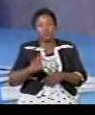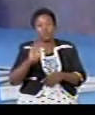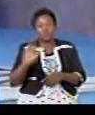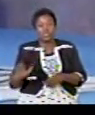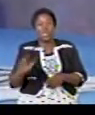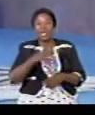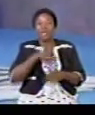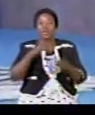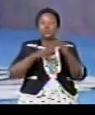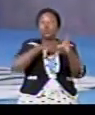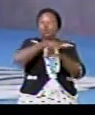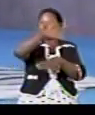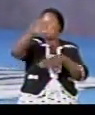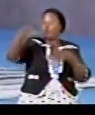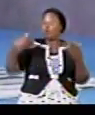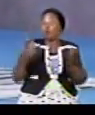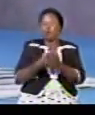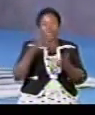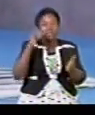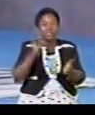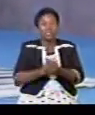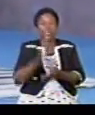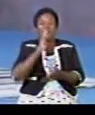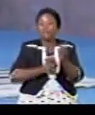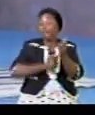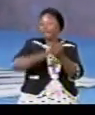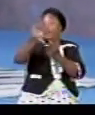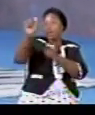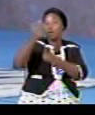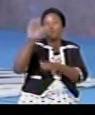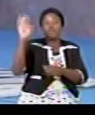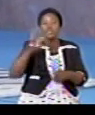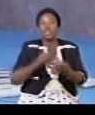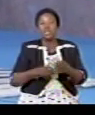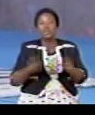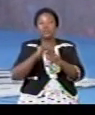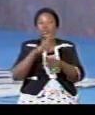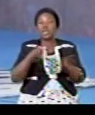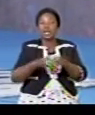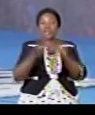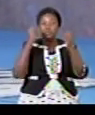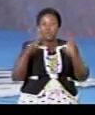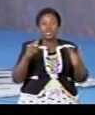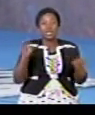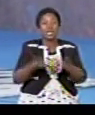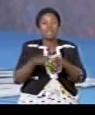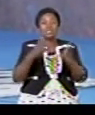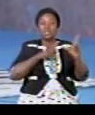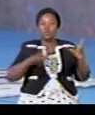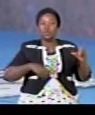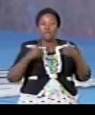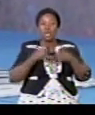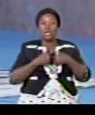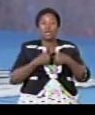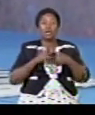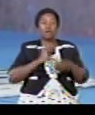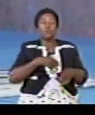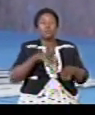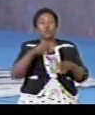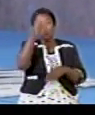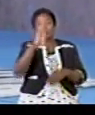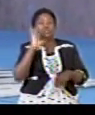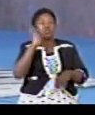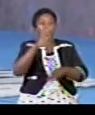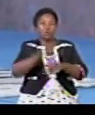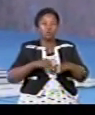and to all that are far off, even as many as the Lord our God shall call. Look at